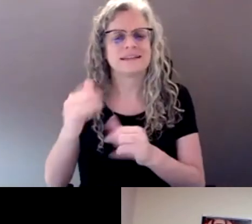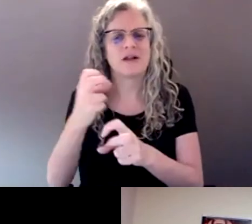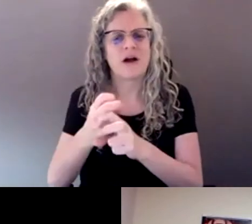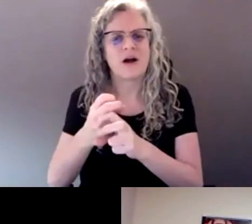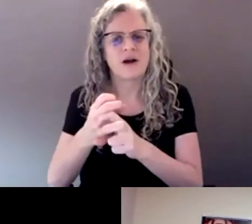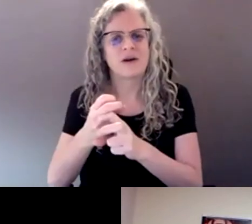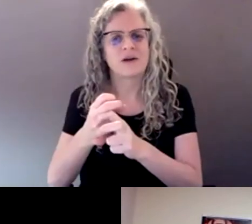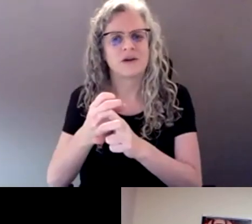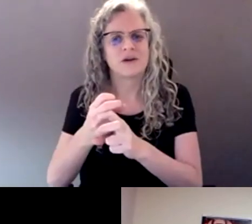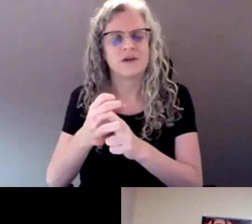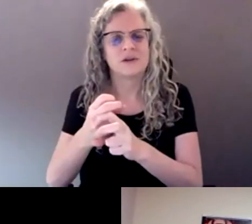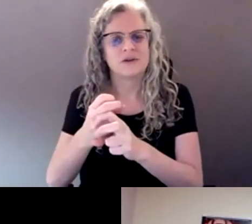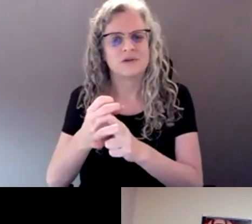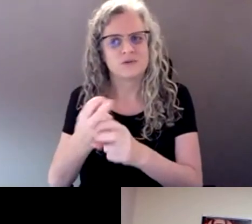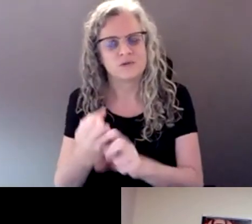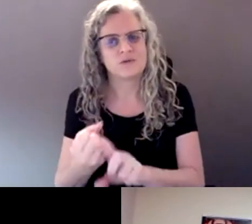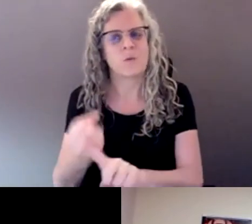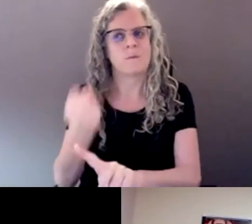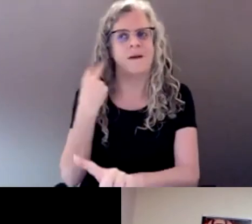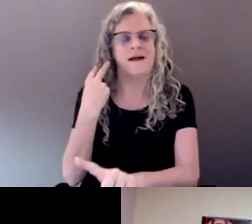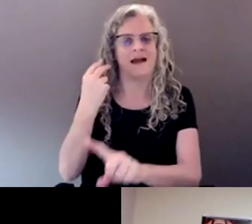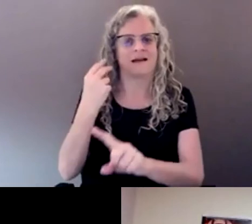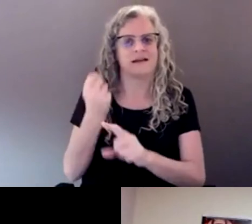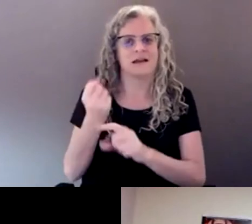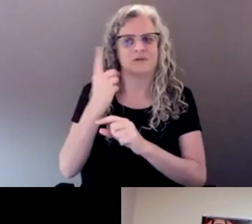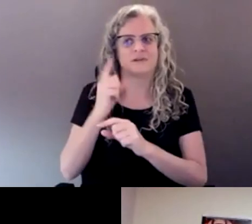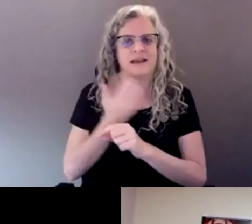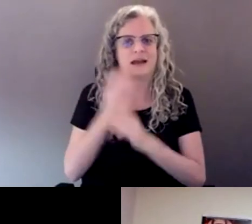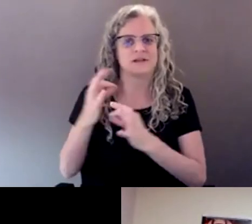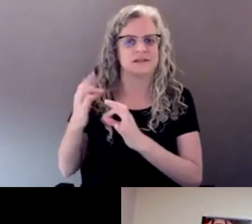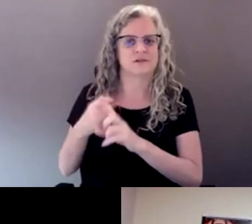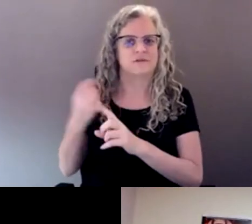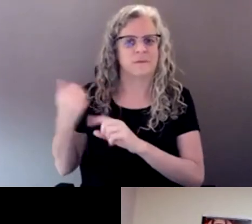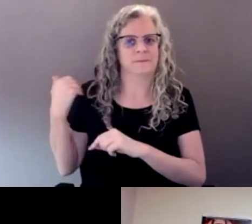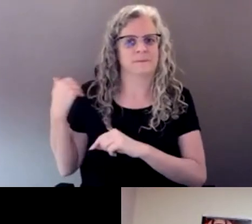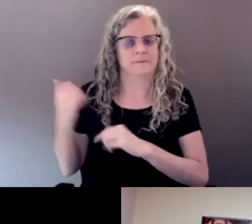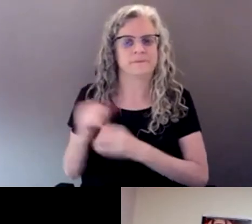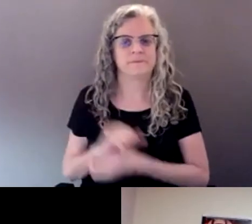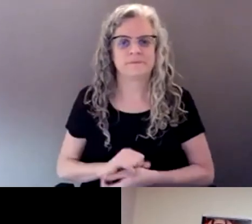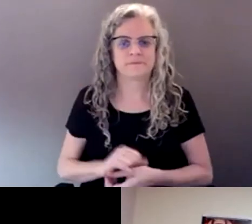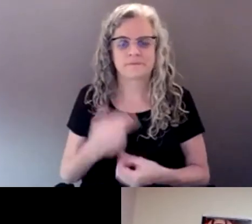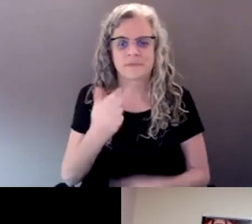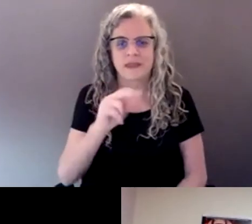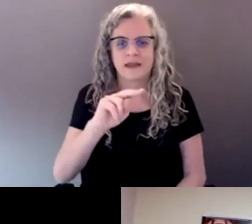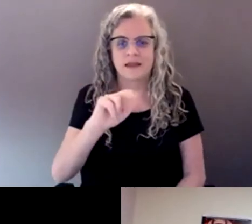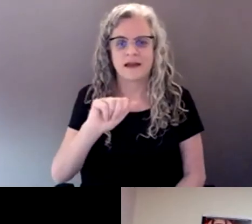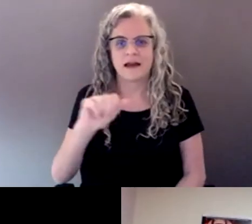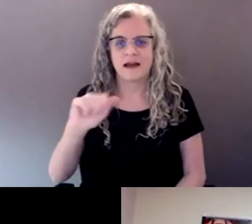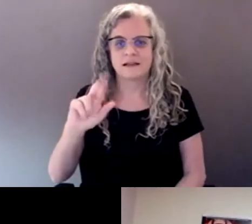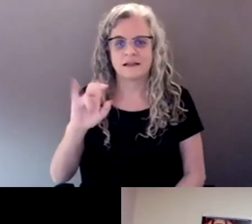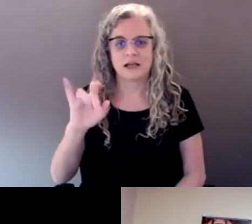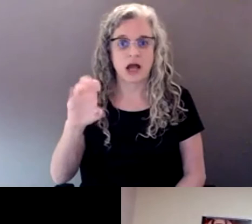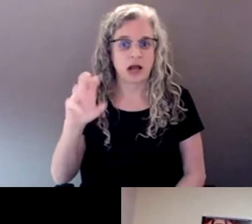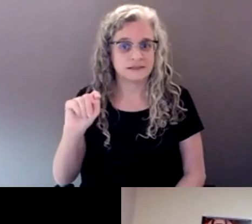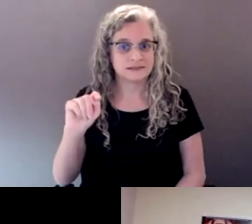that says about the judgments we made in the past. You know, I think Hannah Arendt on the contrary, she